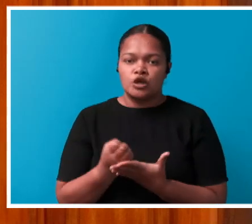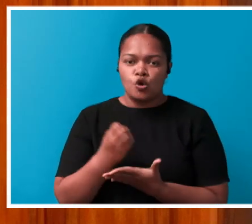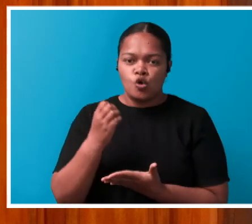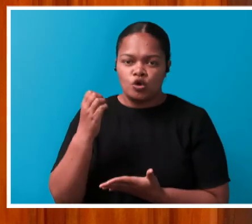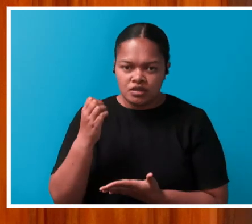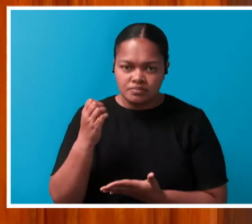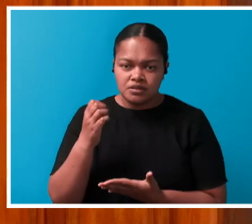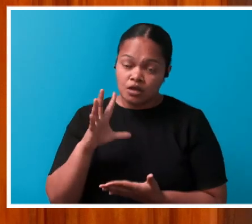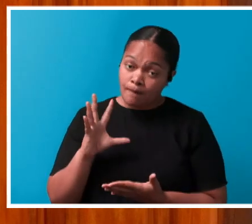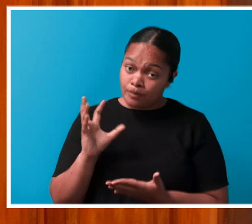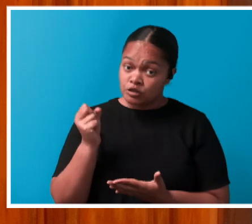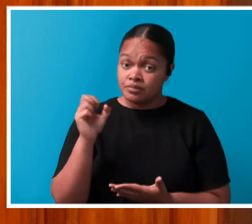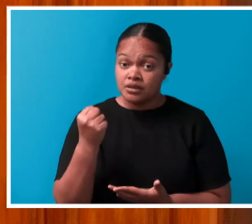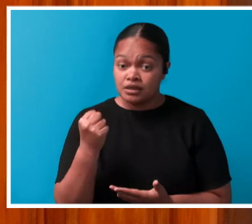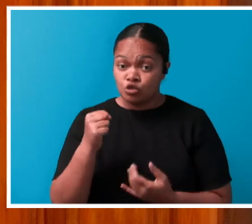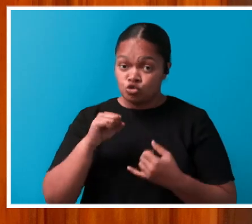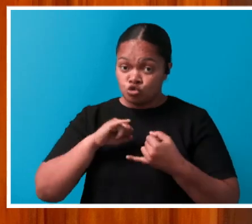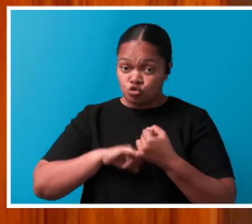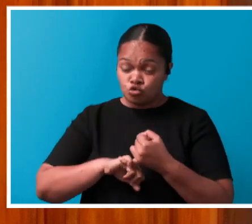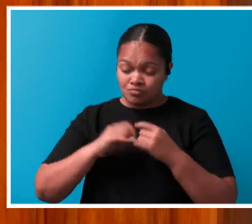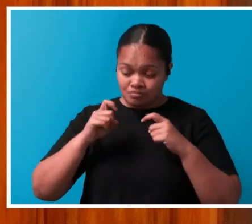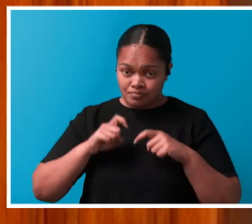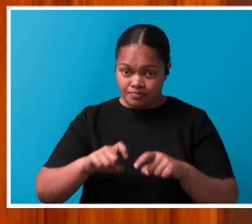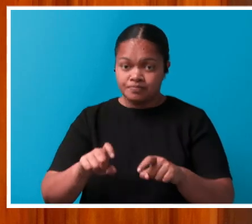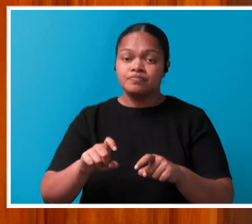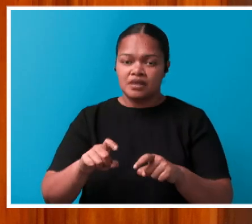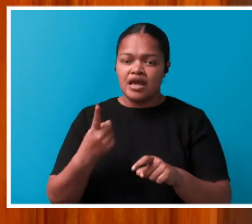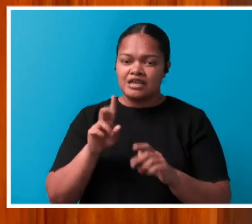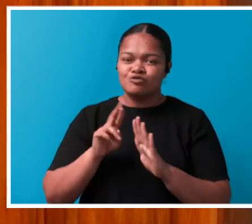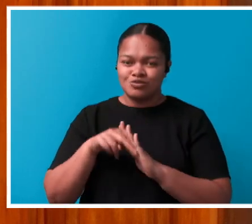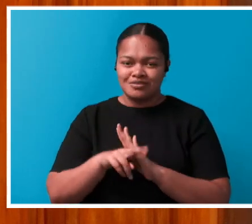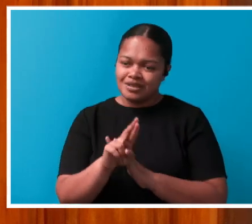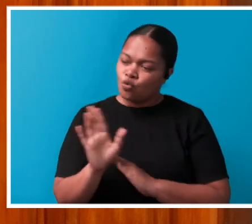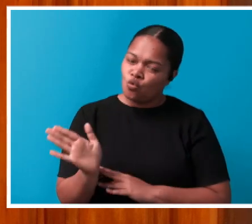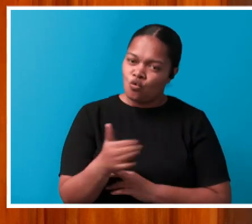the prosperity, and social stability, and the resilience of all Fijians.